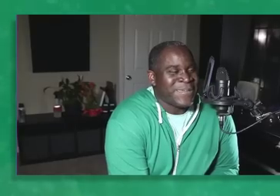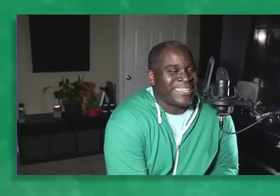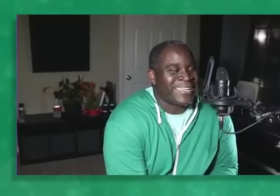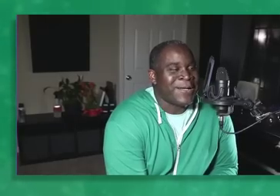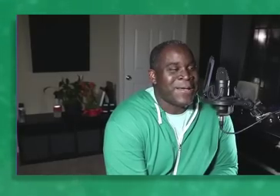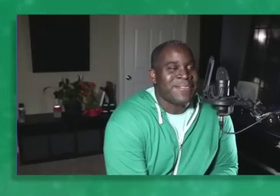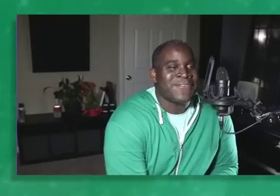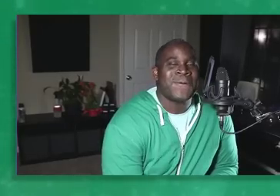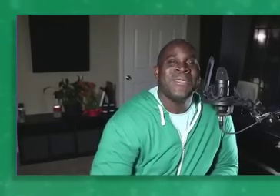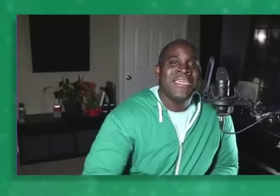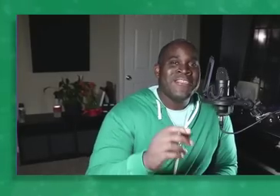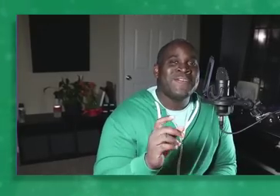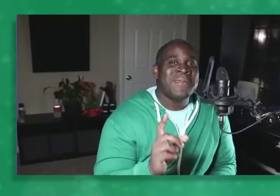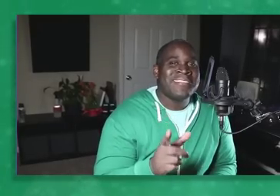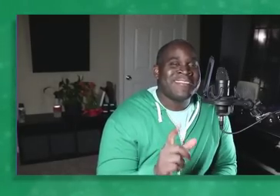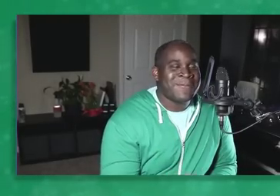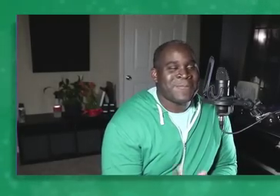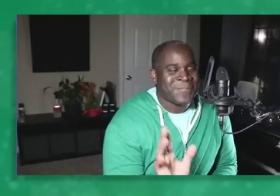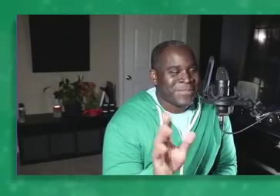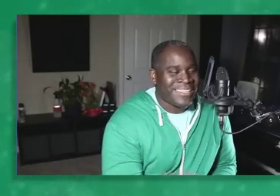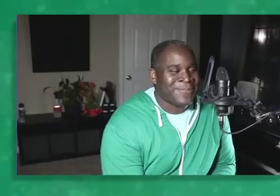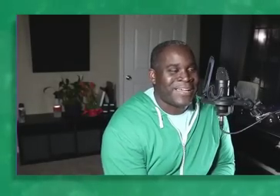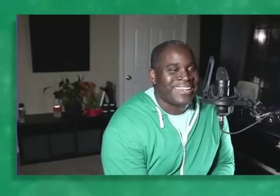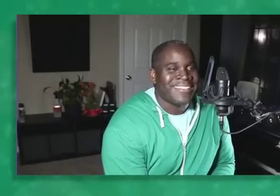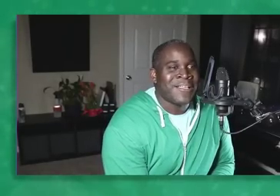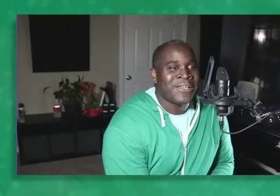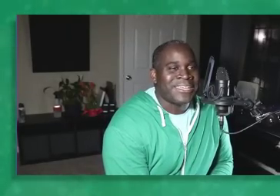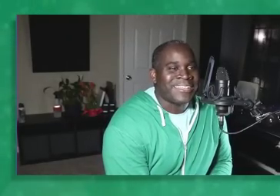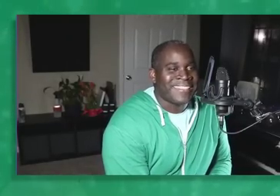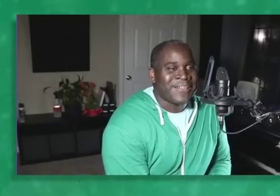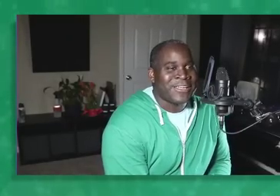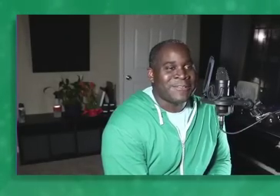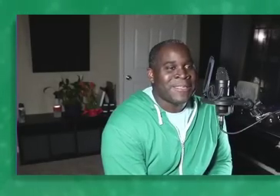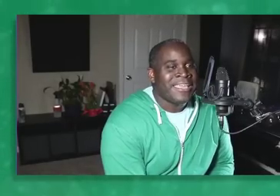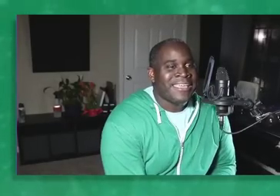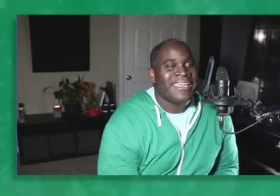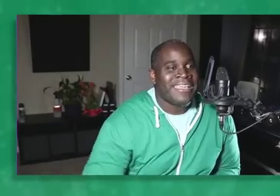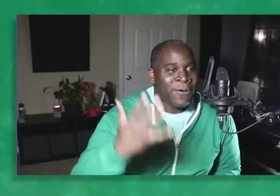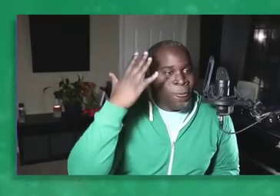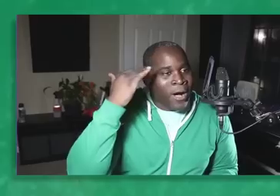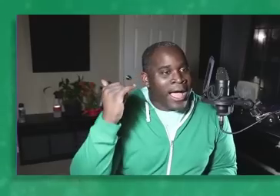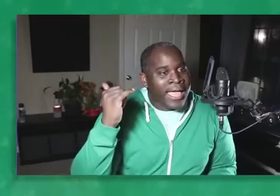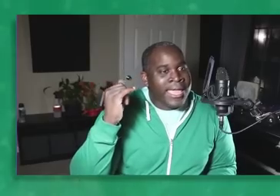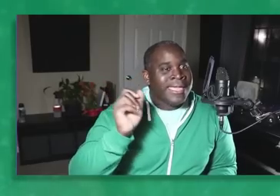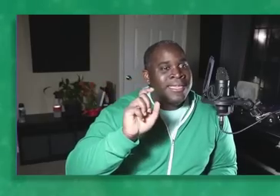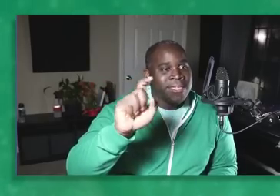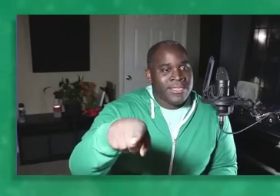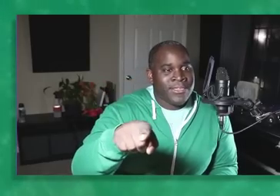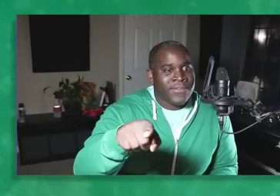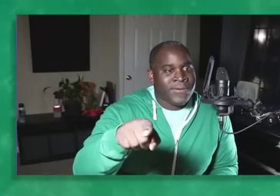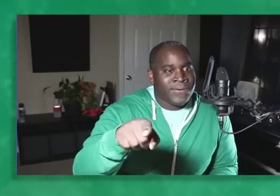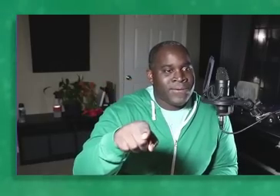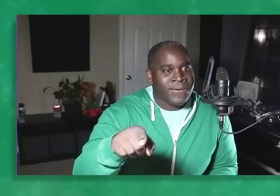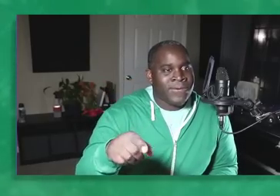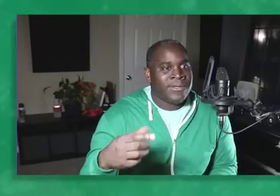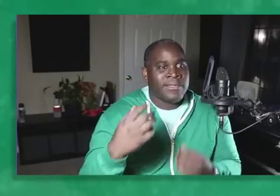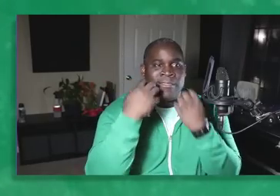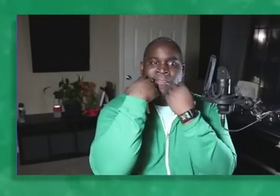Finger spelling. All right, so she meant to. It's fine. It's all good. It's all good. Why